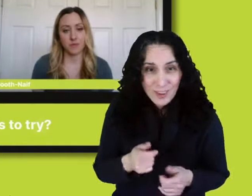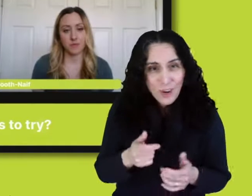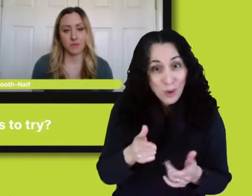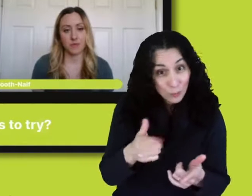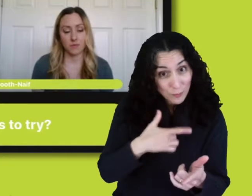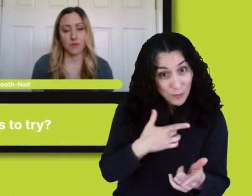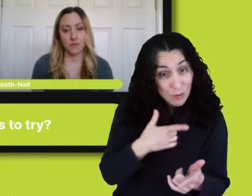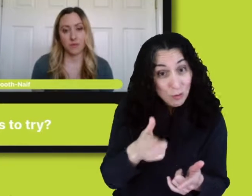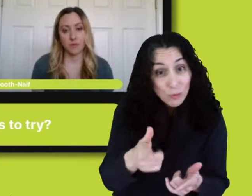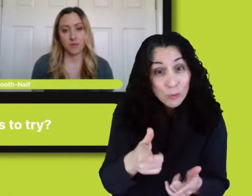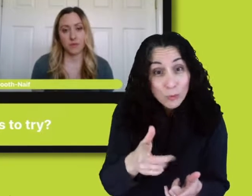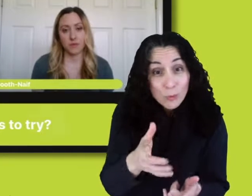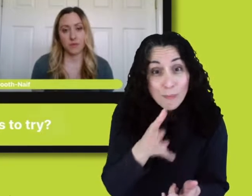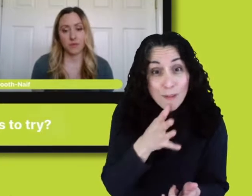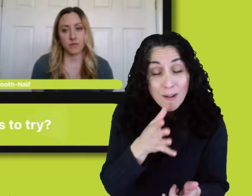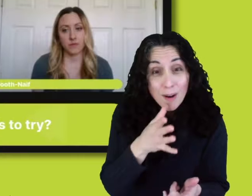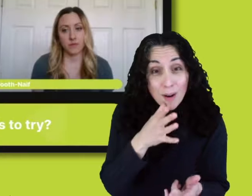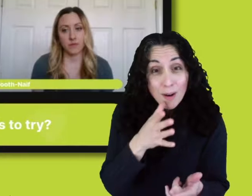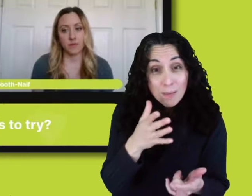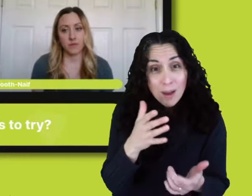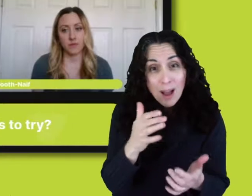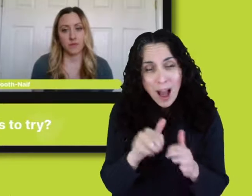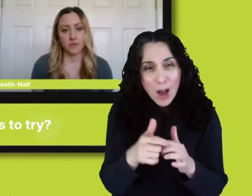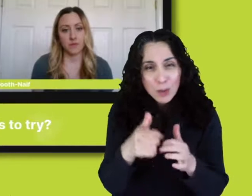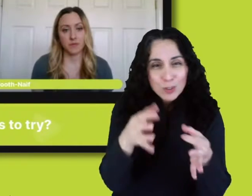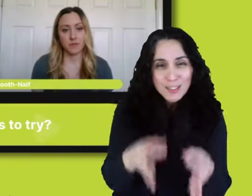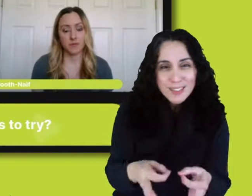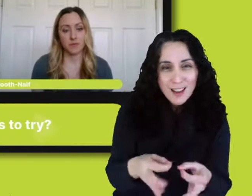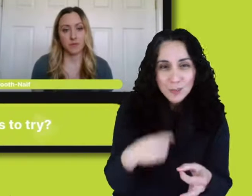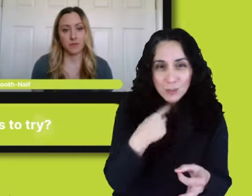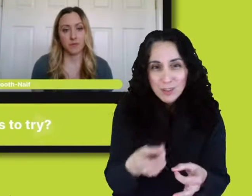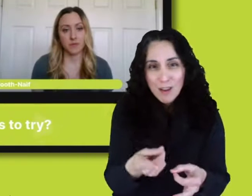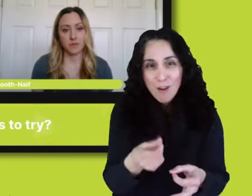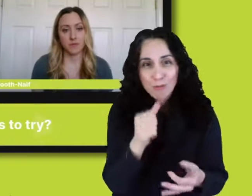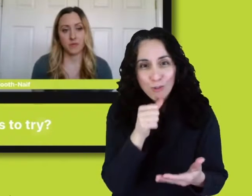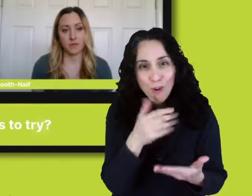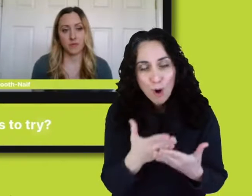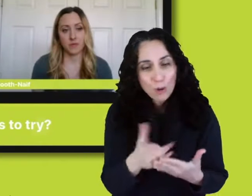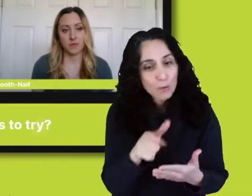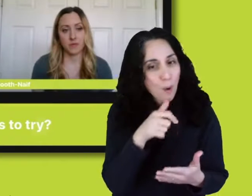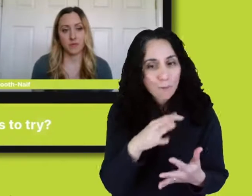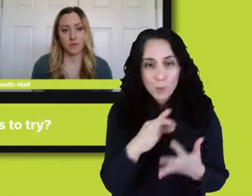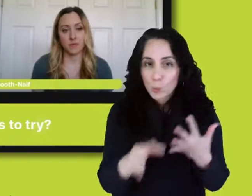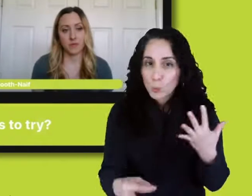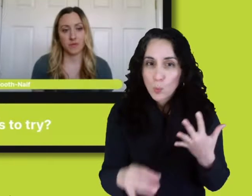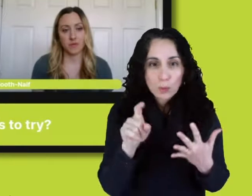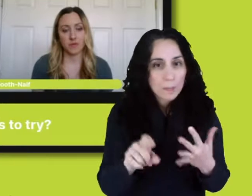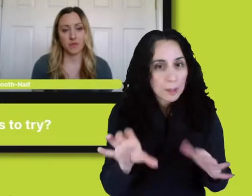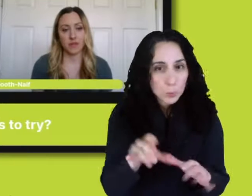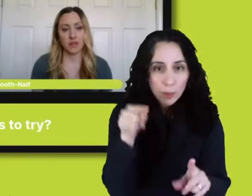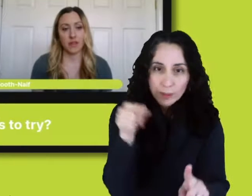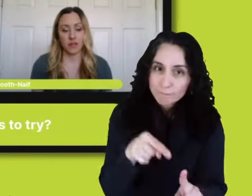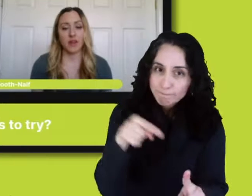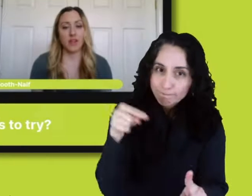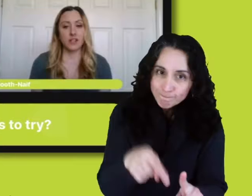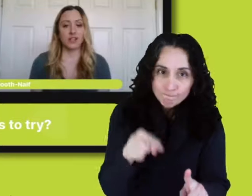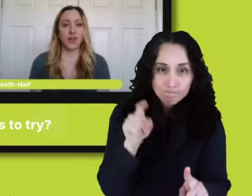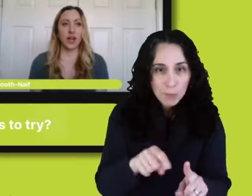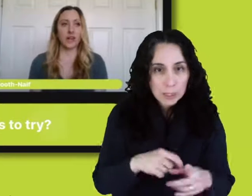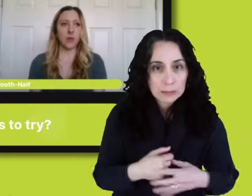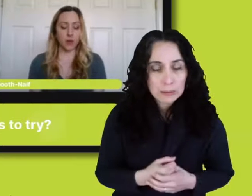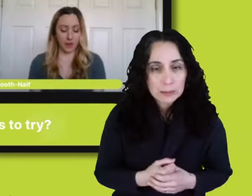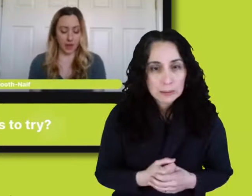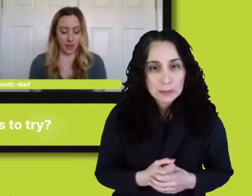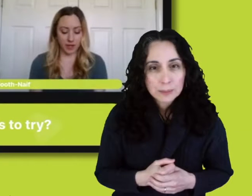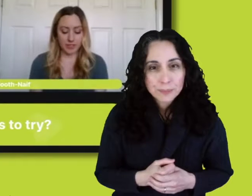that it's hard for you as a parent to kind of make that choice and like, hey, you don't really have a choice, you have to do this? Like, so